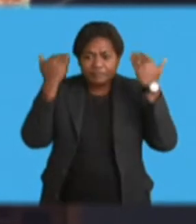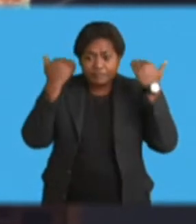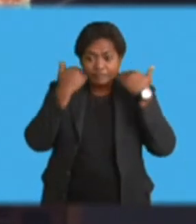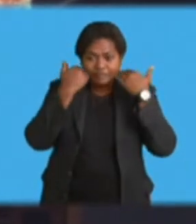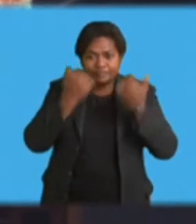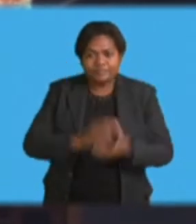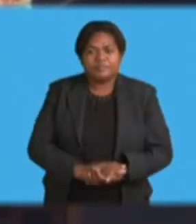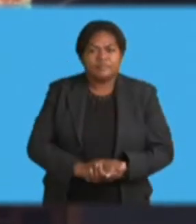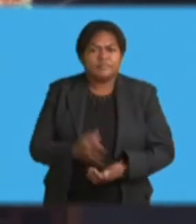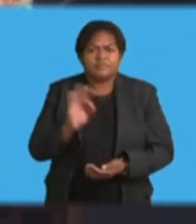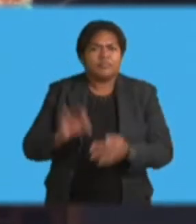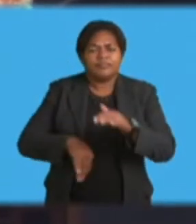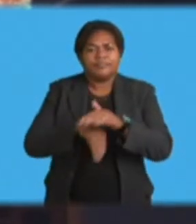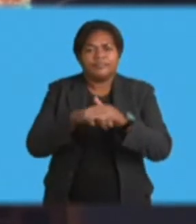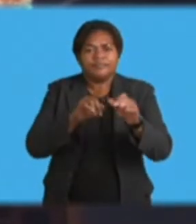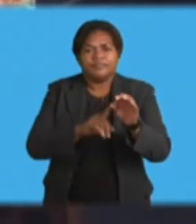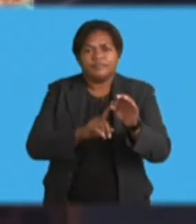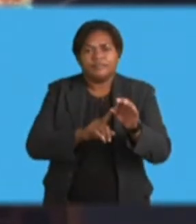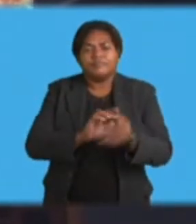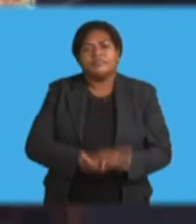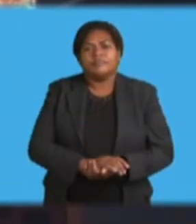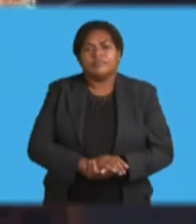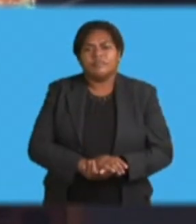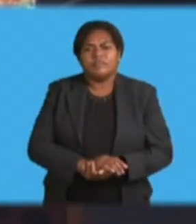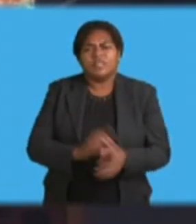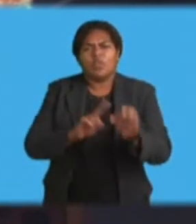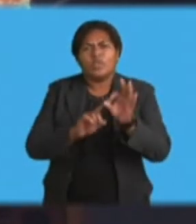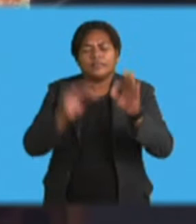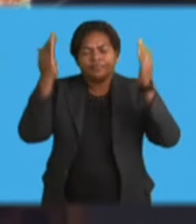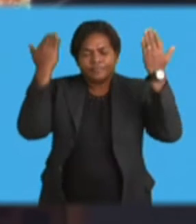diversion. Mr. Speaker,